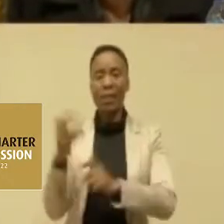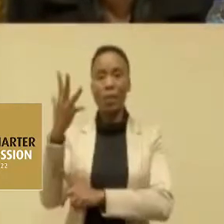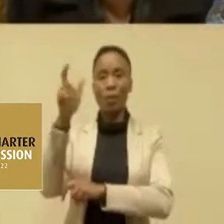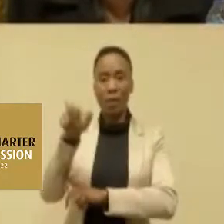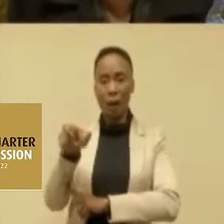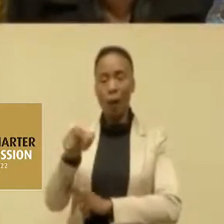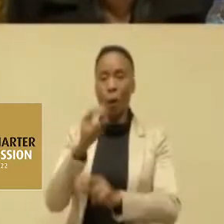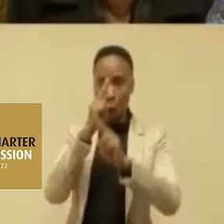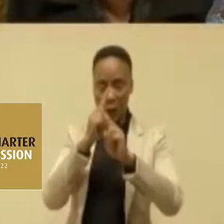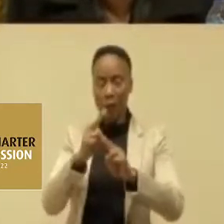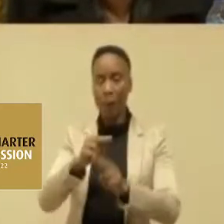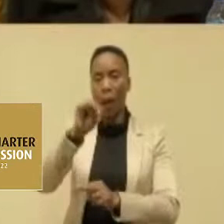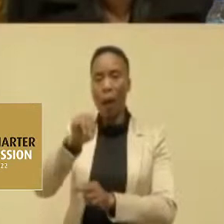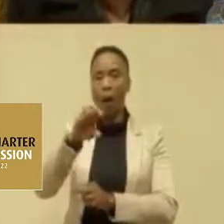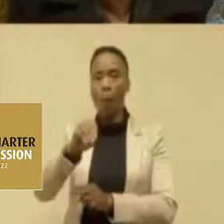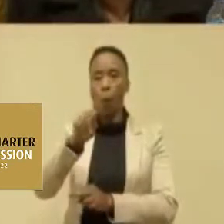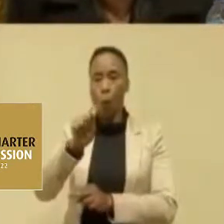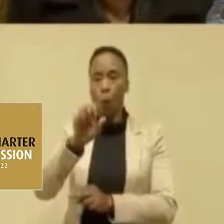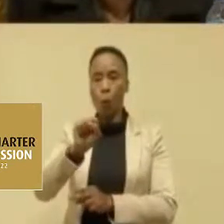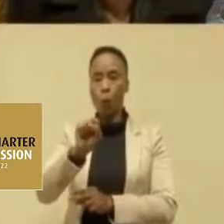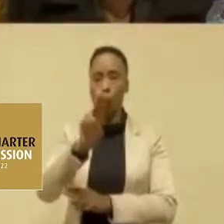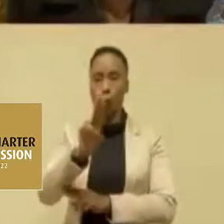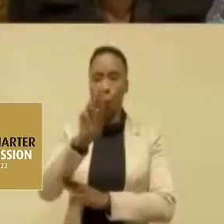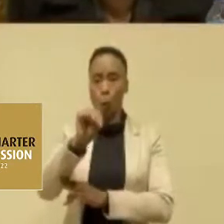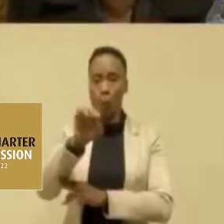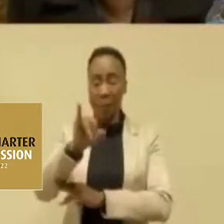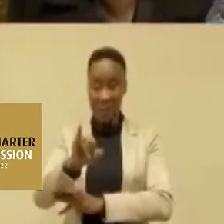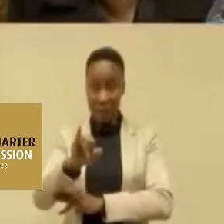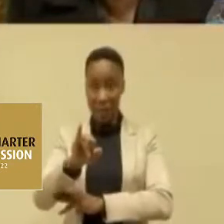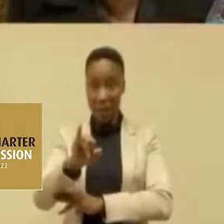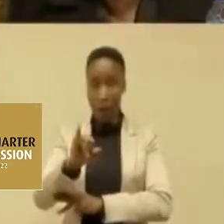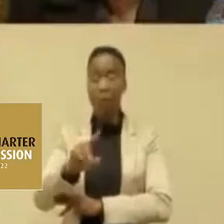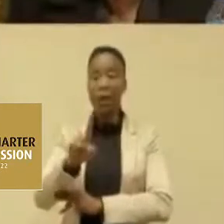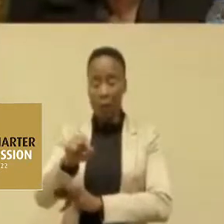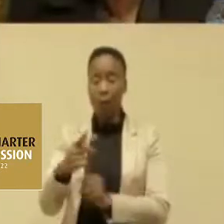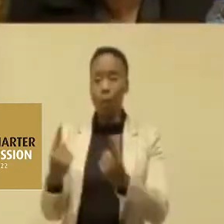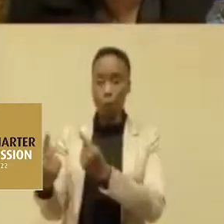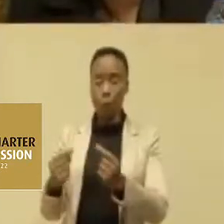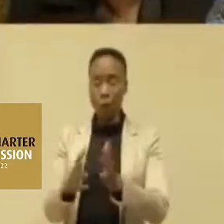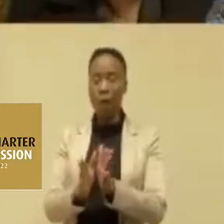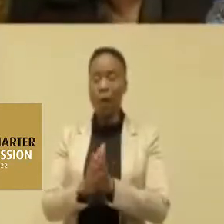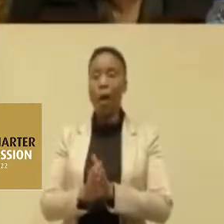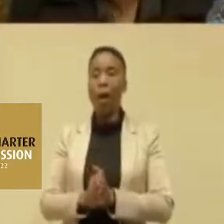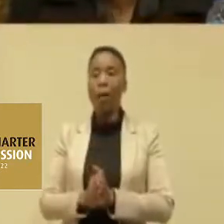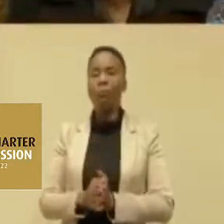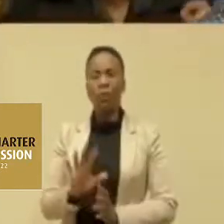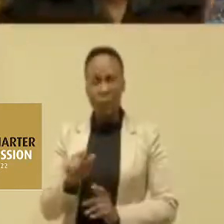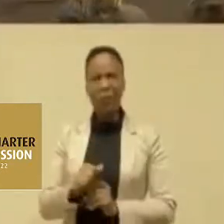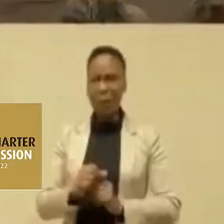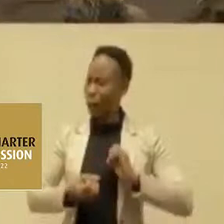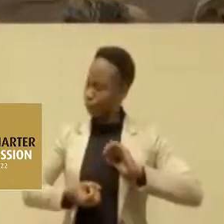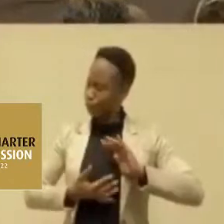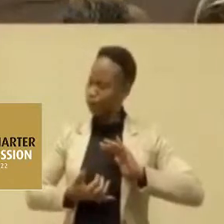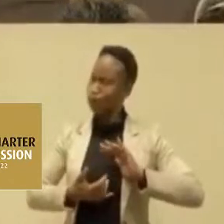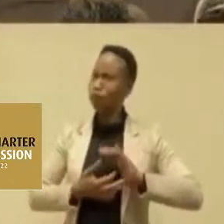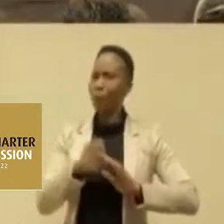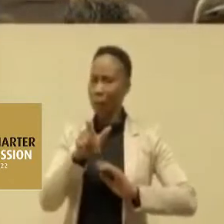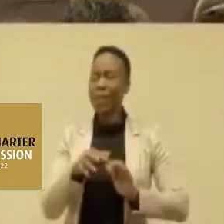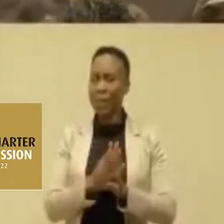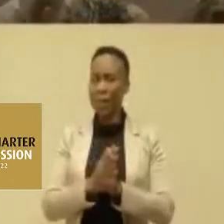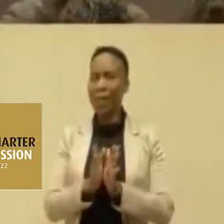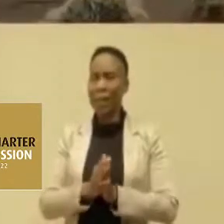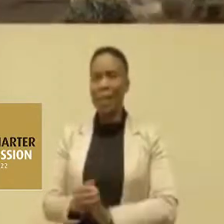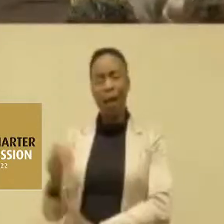mutsumi our young lion to do the opening and welcoming remarks over to you deputy